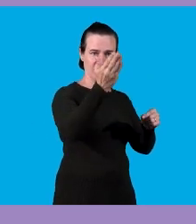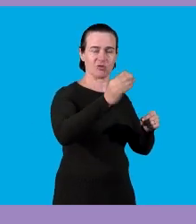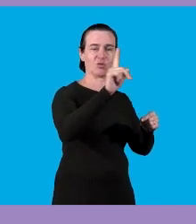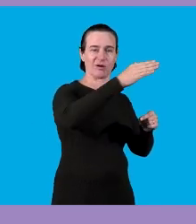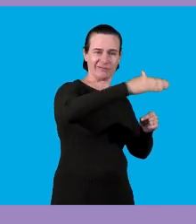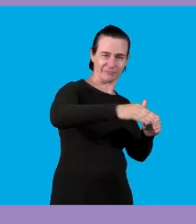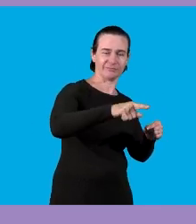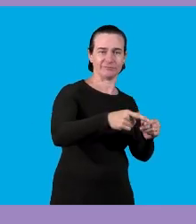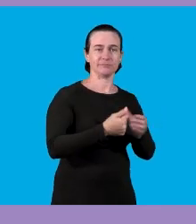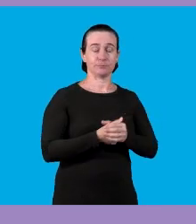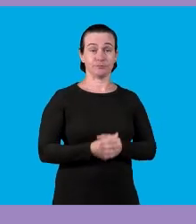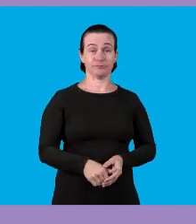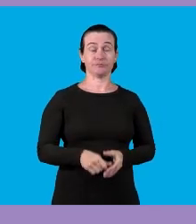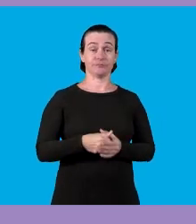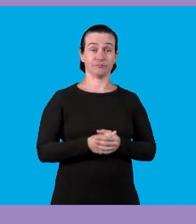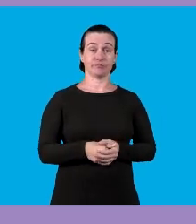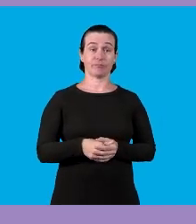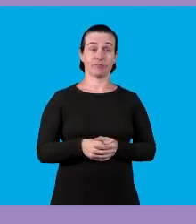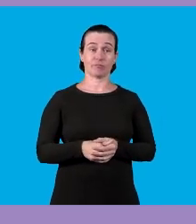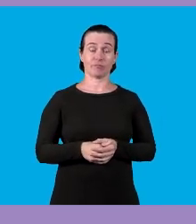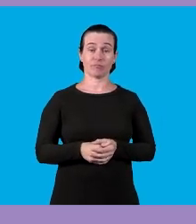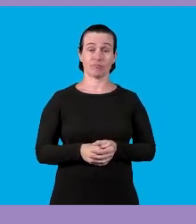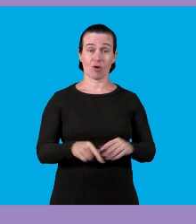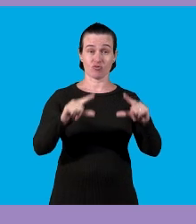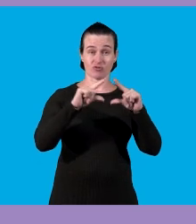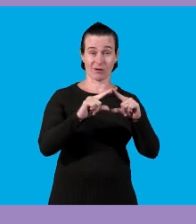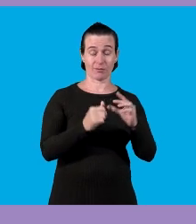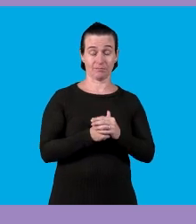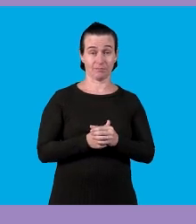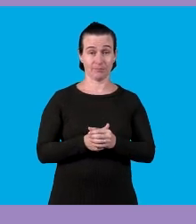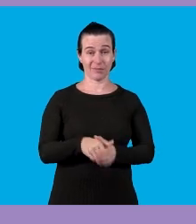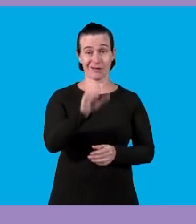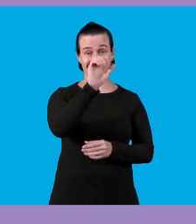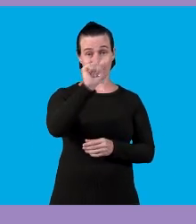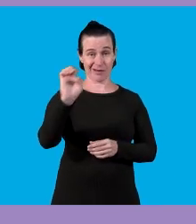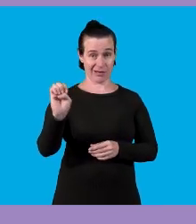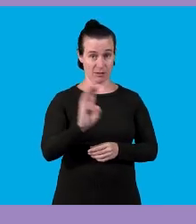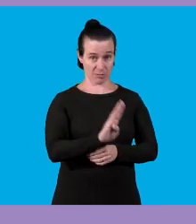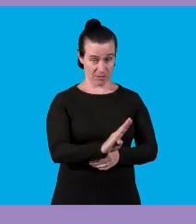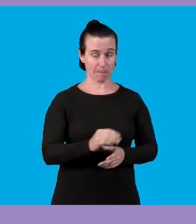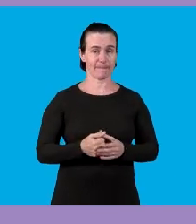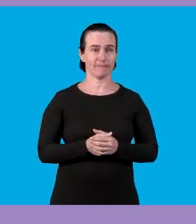are equal. So the first one is triangle AEB